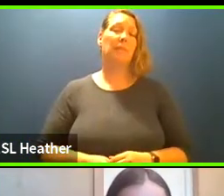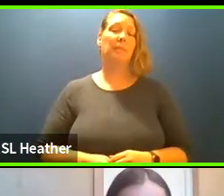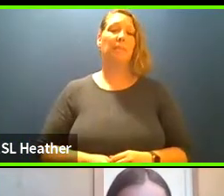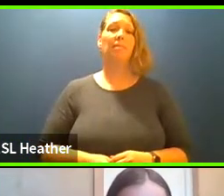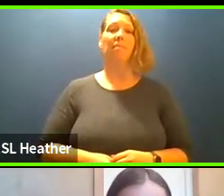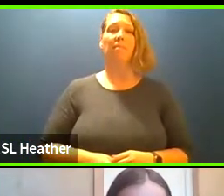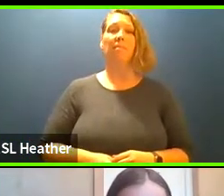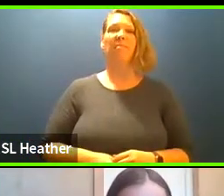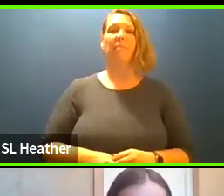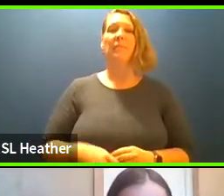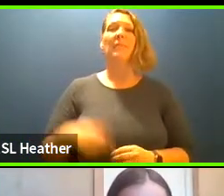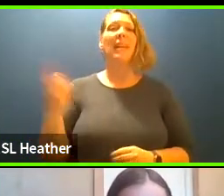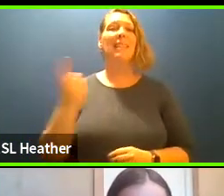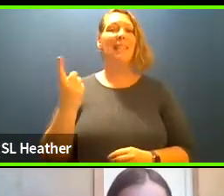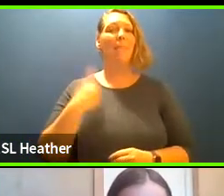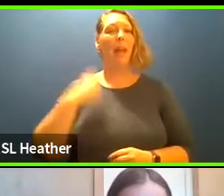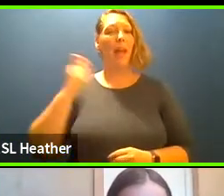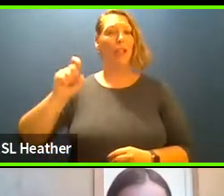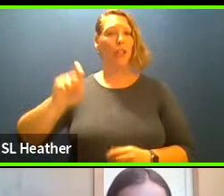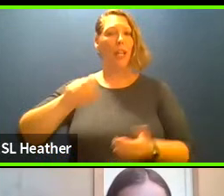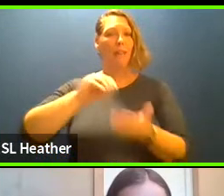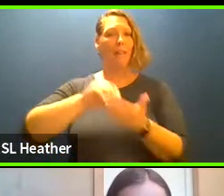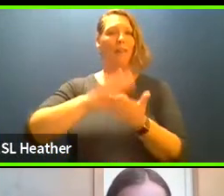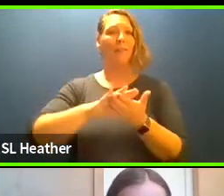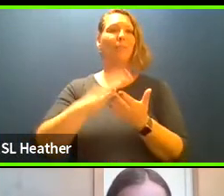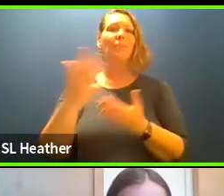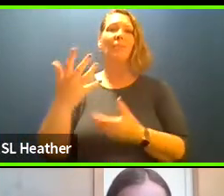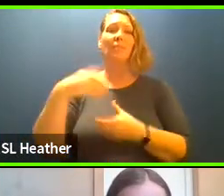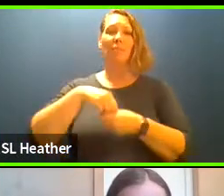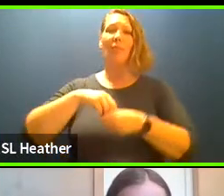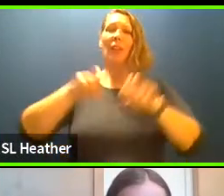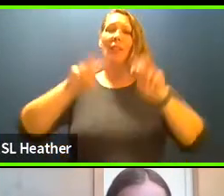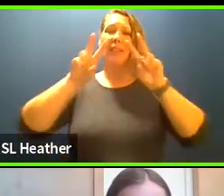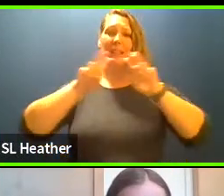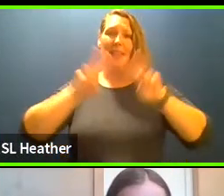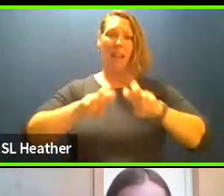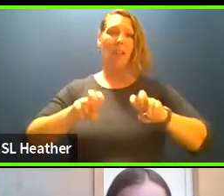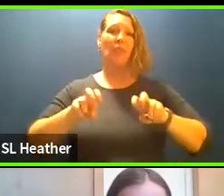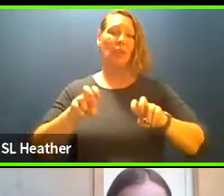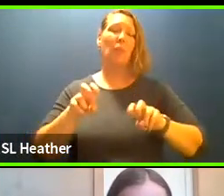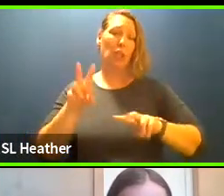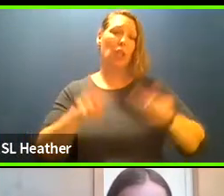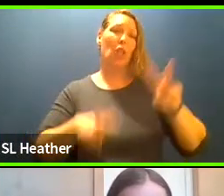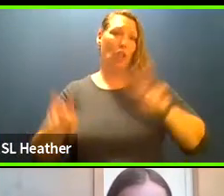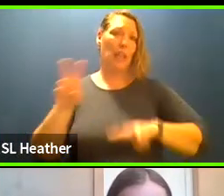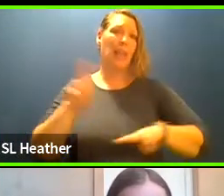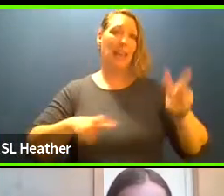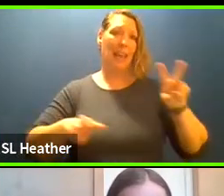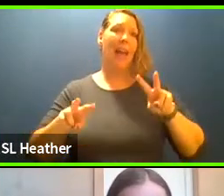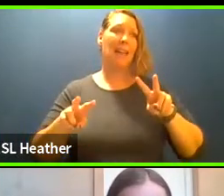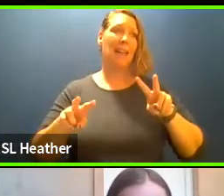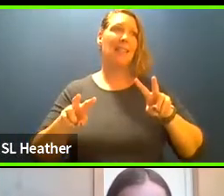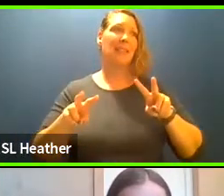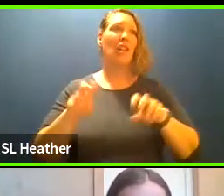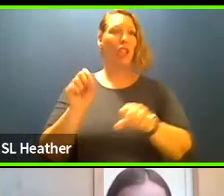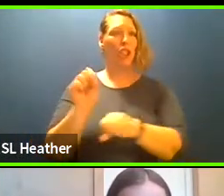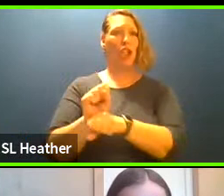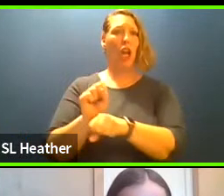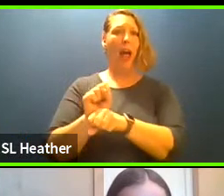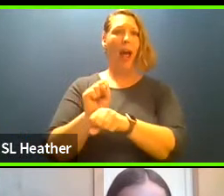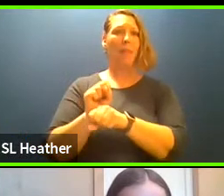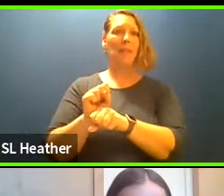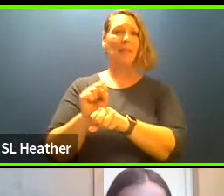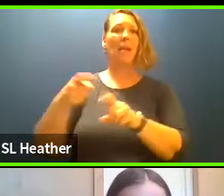Something I should have noted is part of the analysis was looking at, we do have jobs